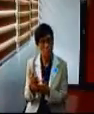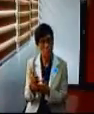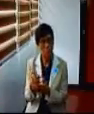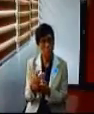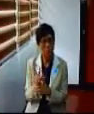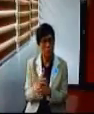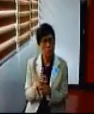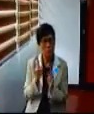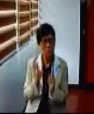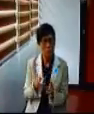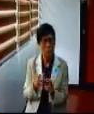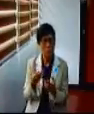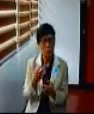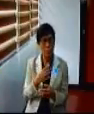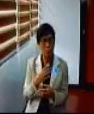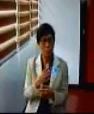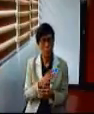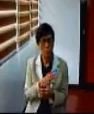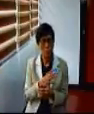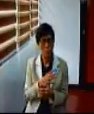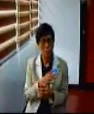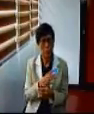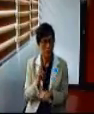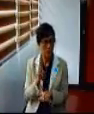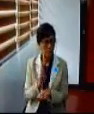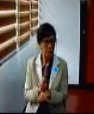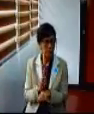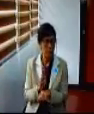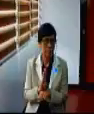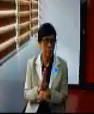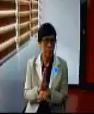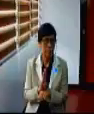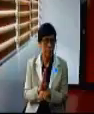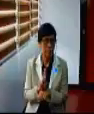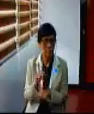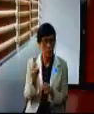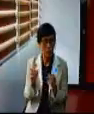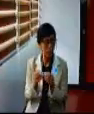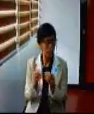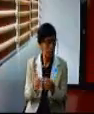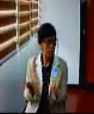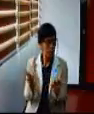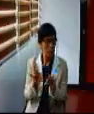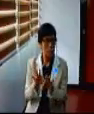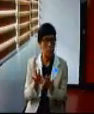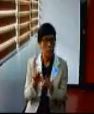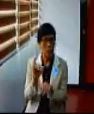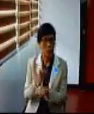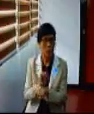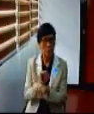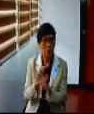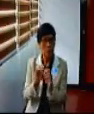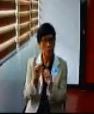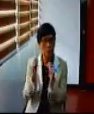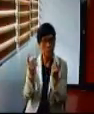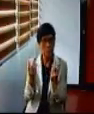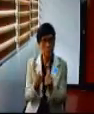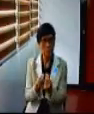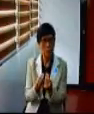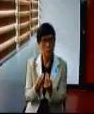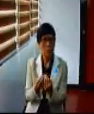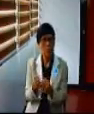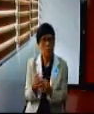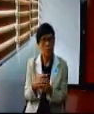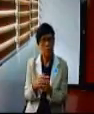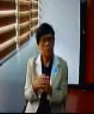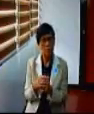Council, a number of businesses, individual businesses, but more importantly, industry associations have adopted the guiding principles